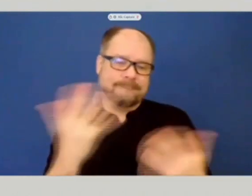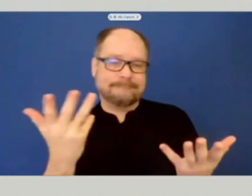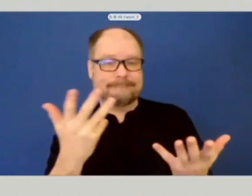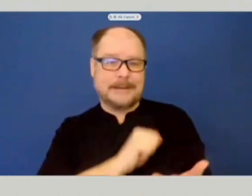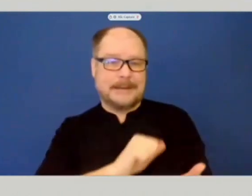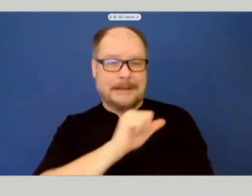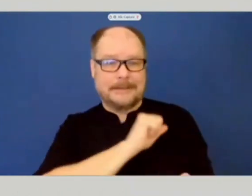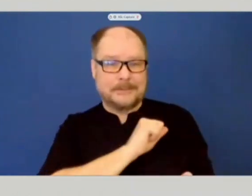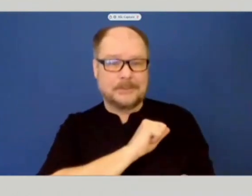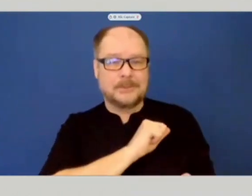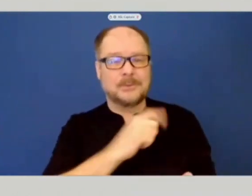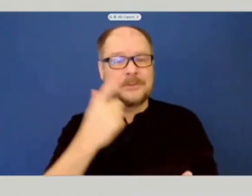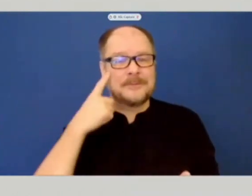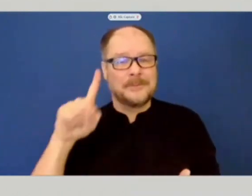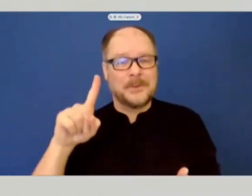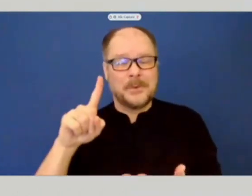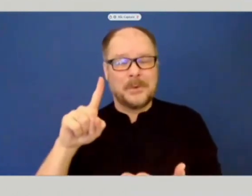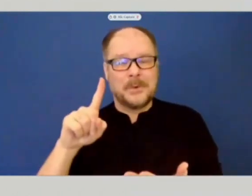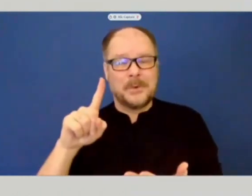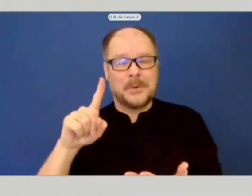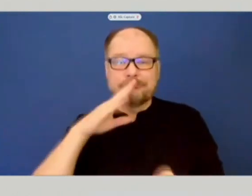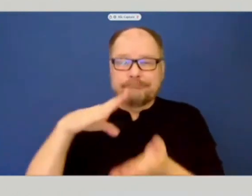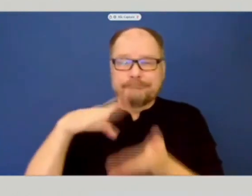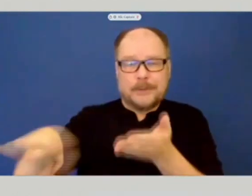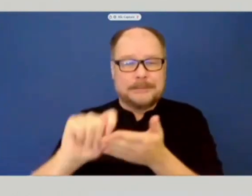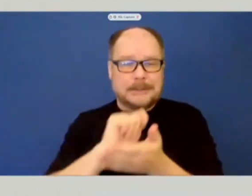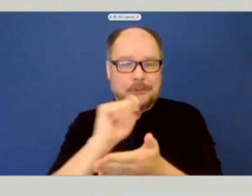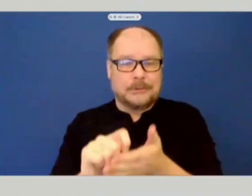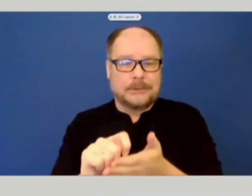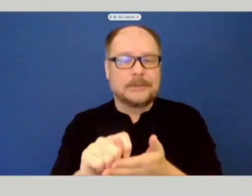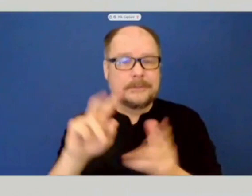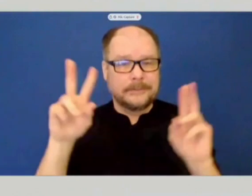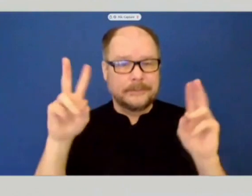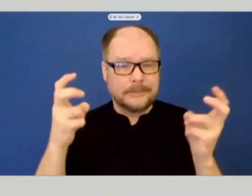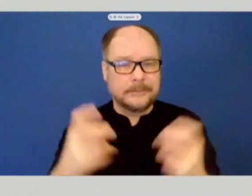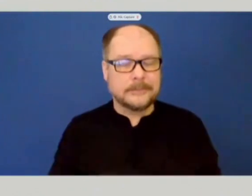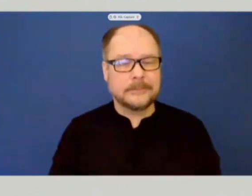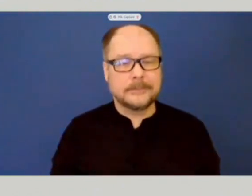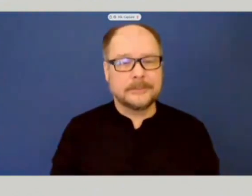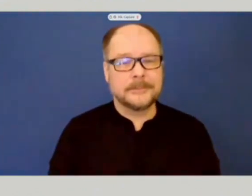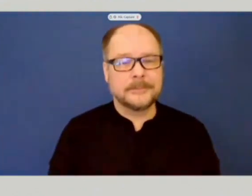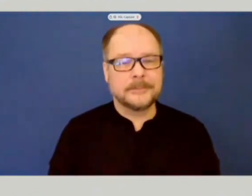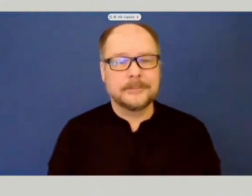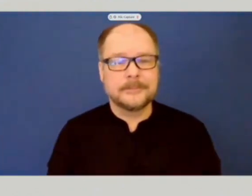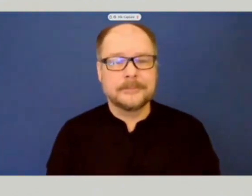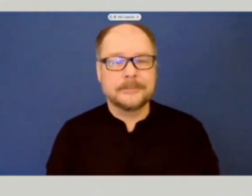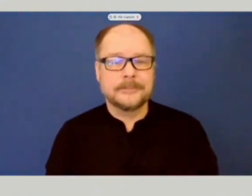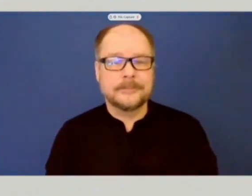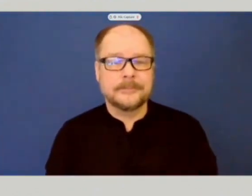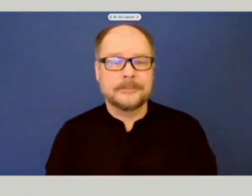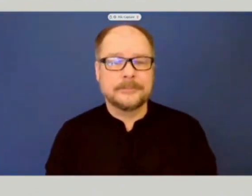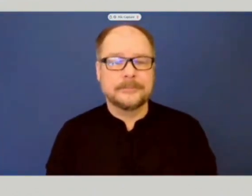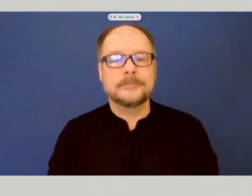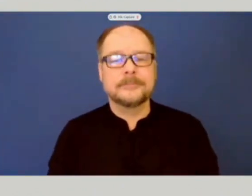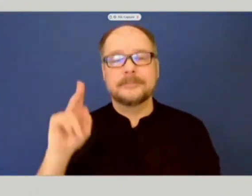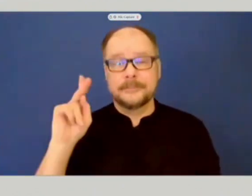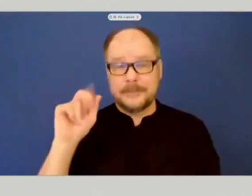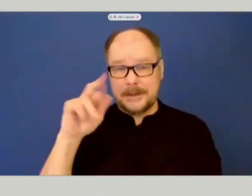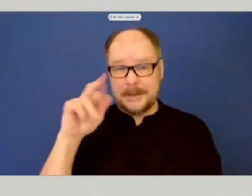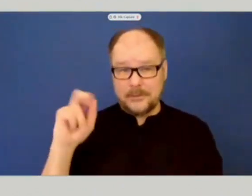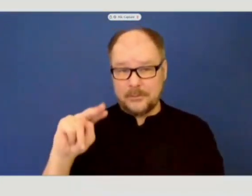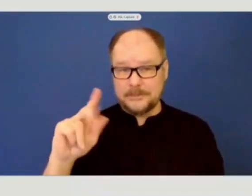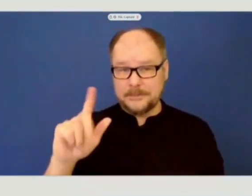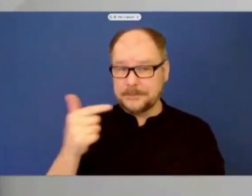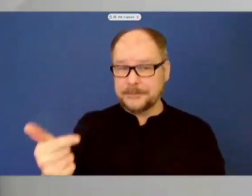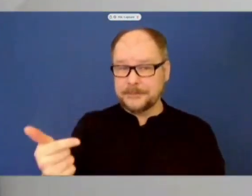grace periods around that if people can't meet those demands? Karen? Yes. So what I would say is